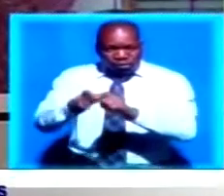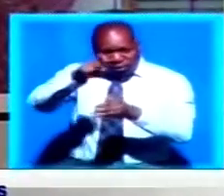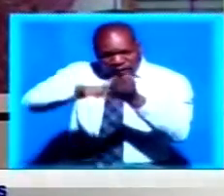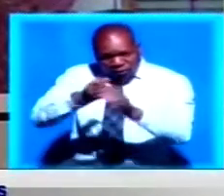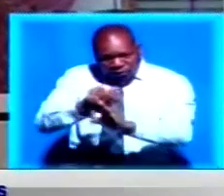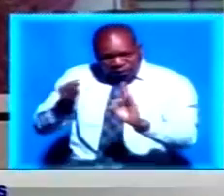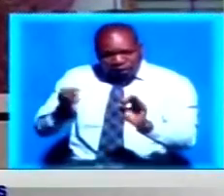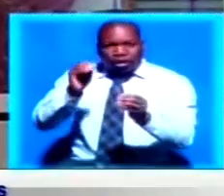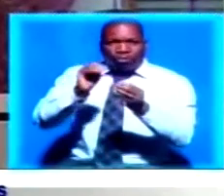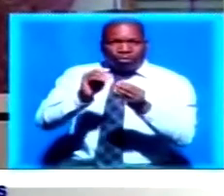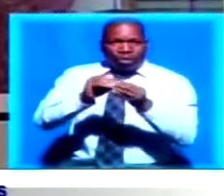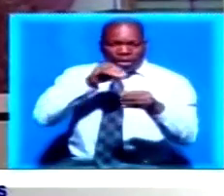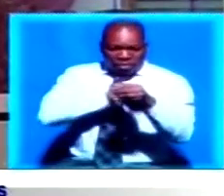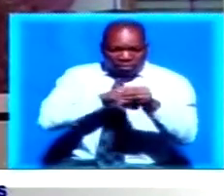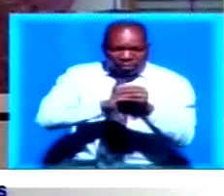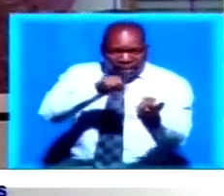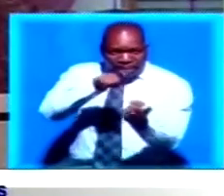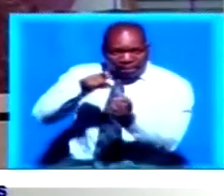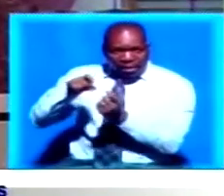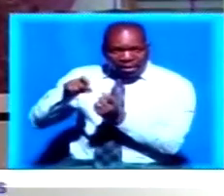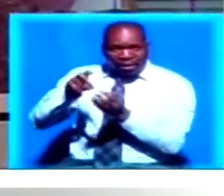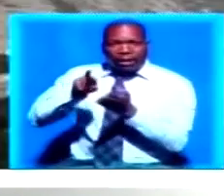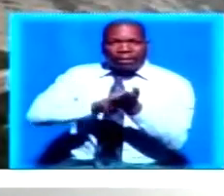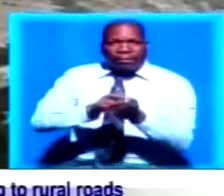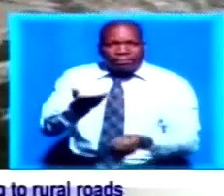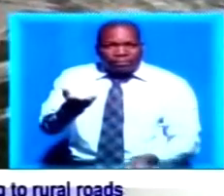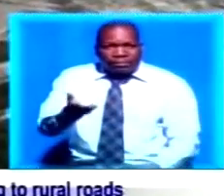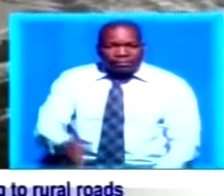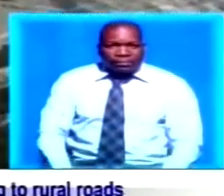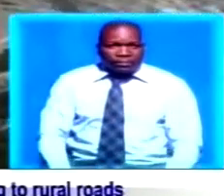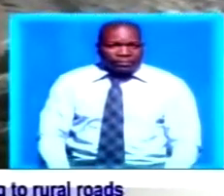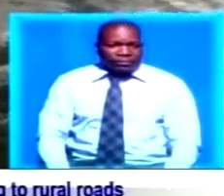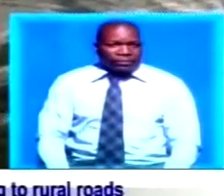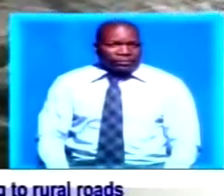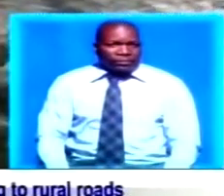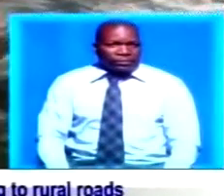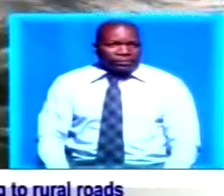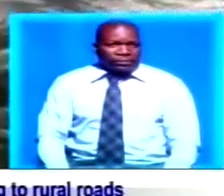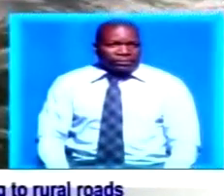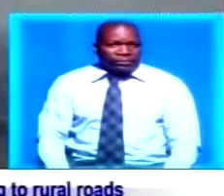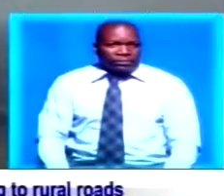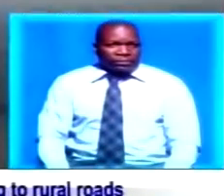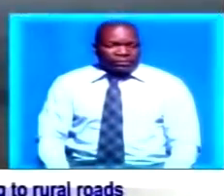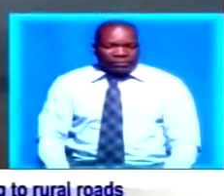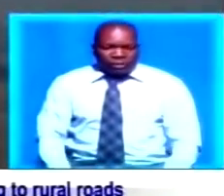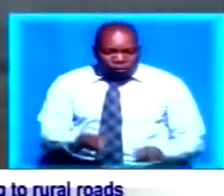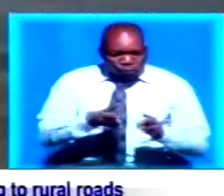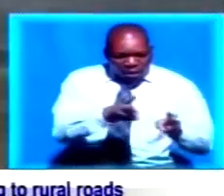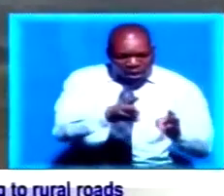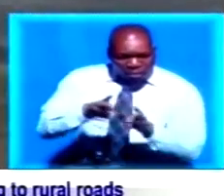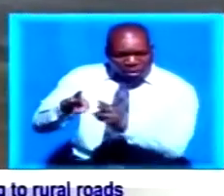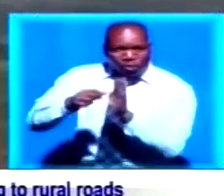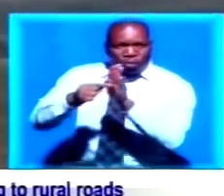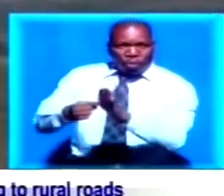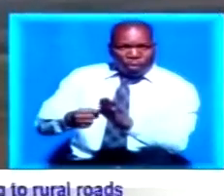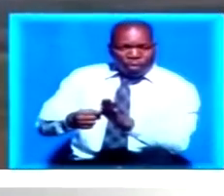attract more investment. Details in this report. Stakeholders have continued to highlight some solutions that will help rejuvenate the